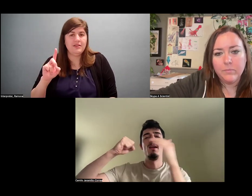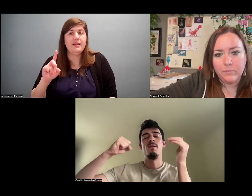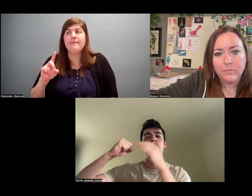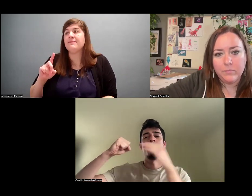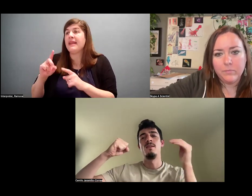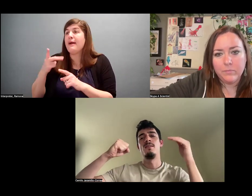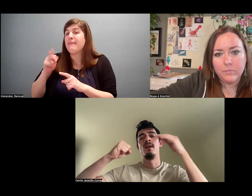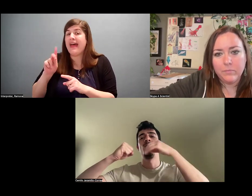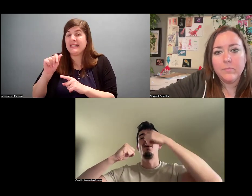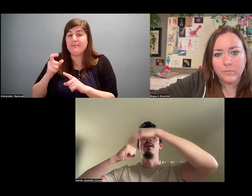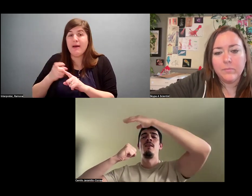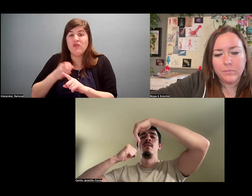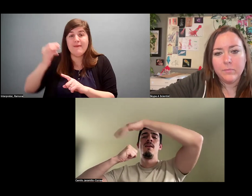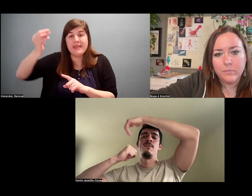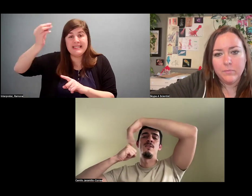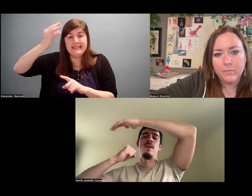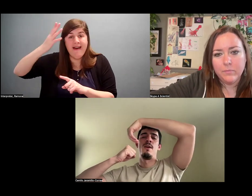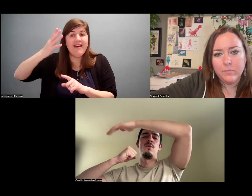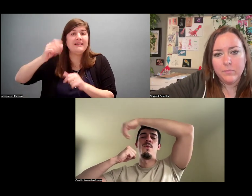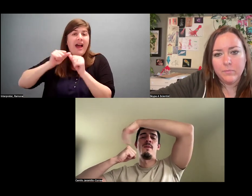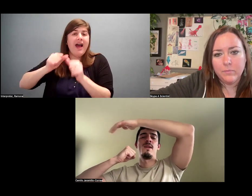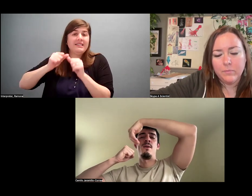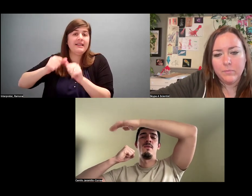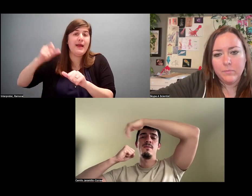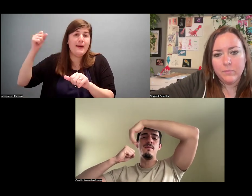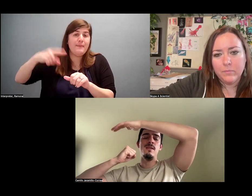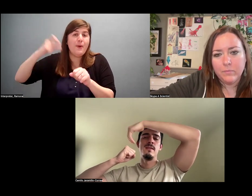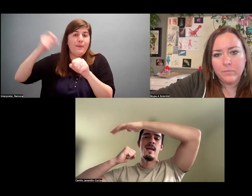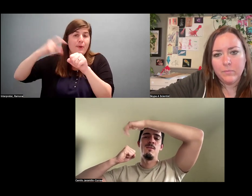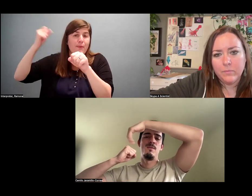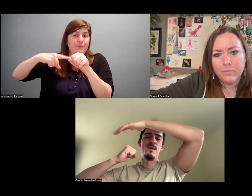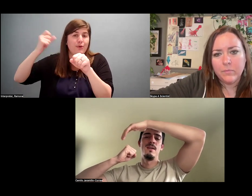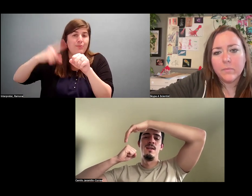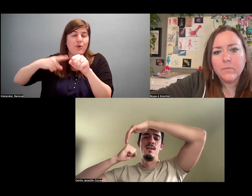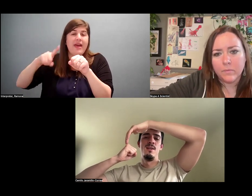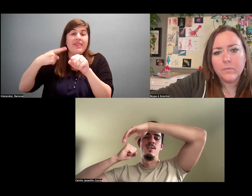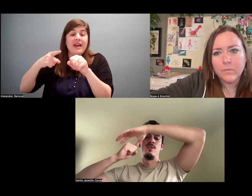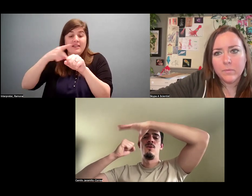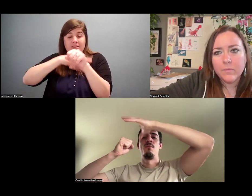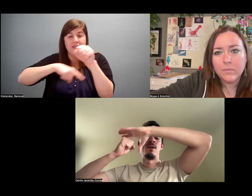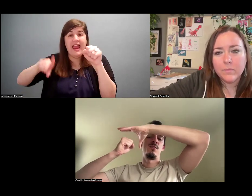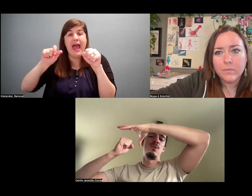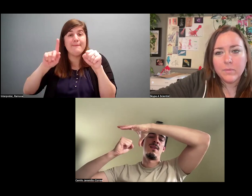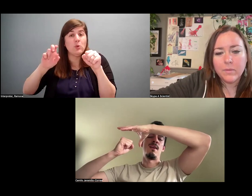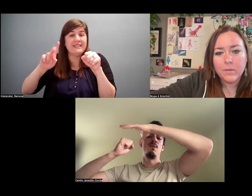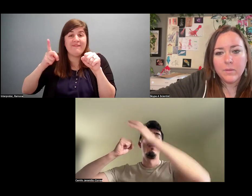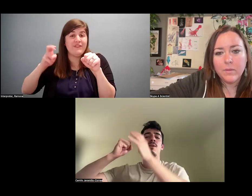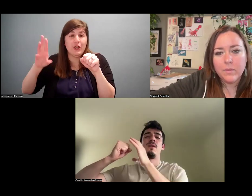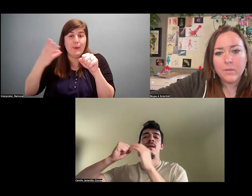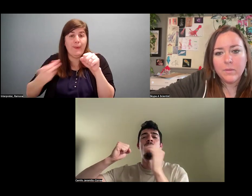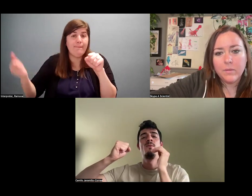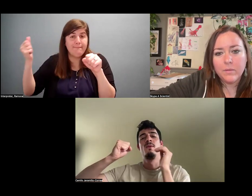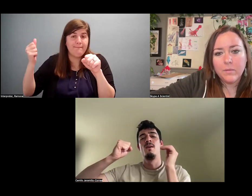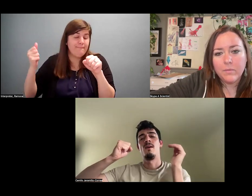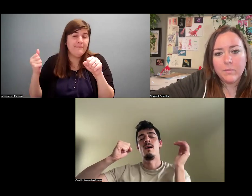constantly hitting Mars, and so it eventually like wiped out the atmosphere. So Mars used to have an atmosphere,